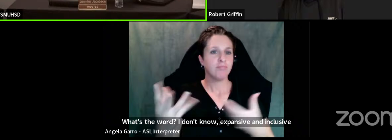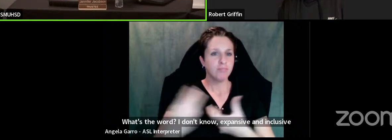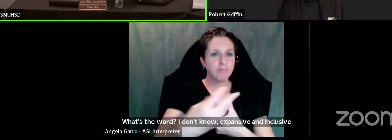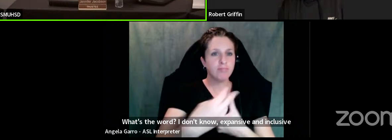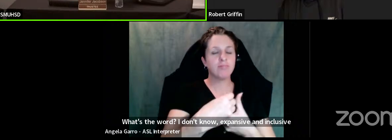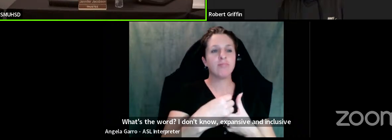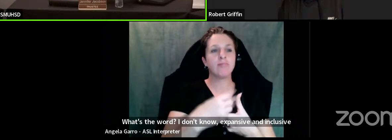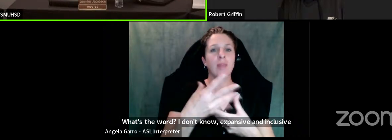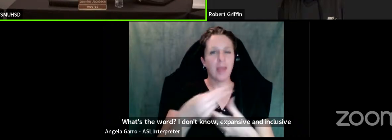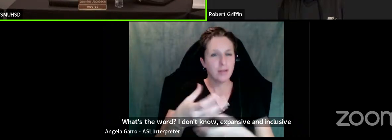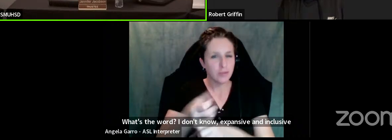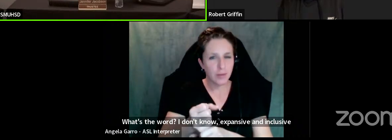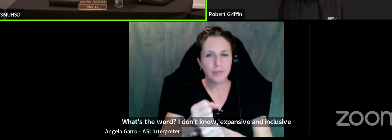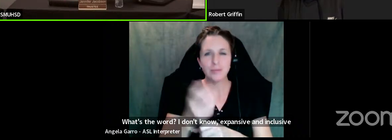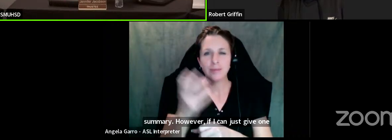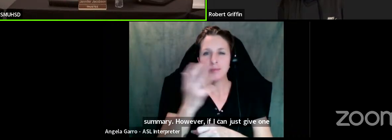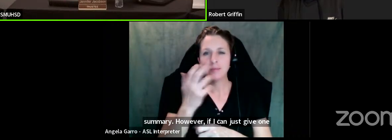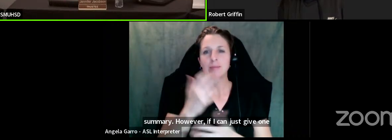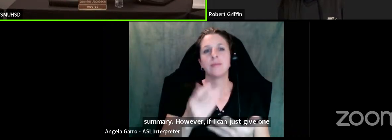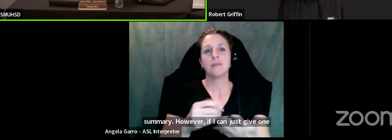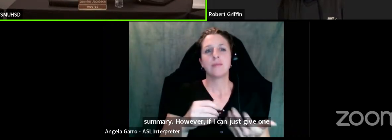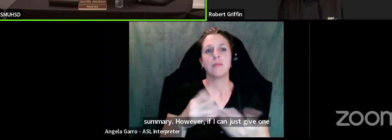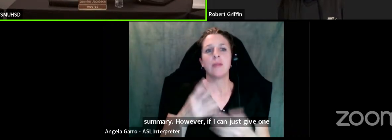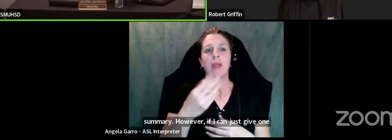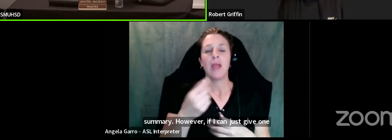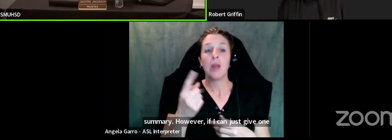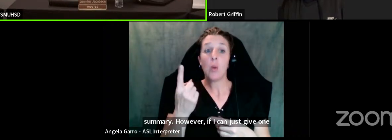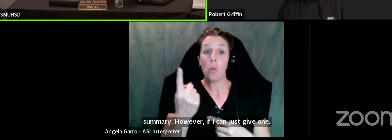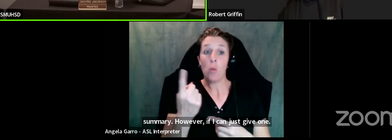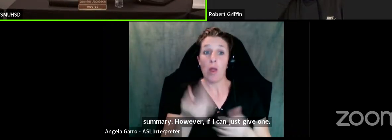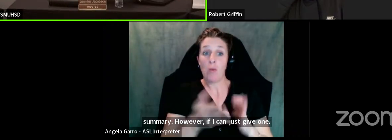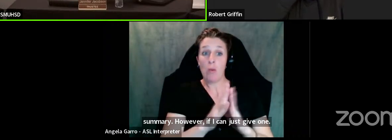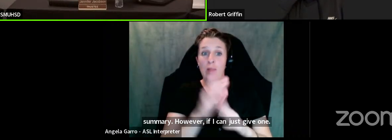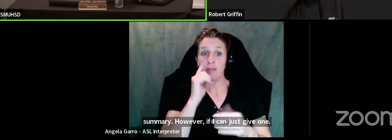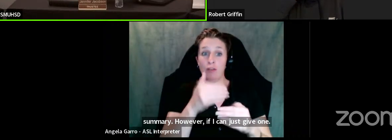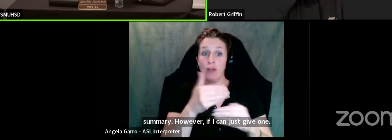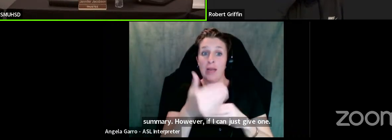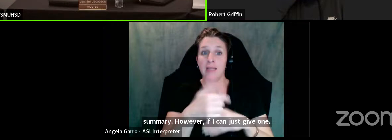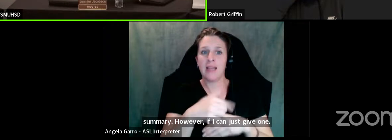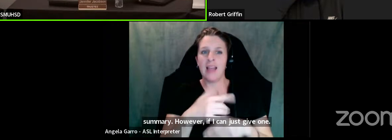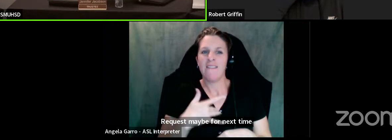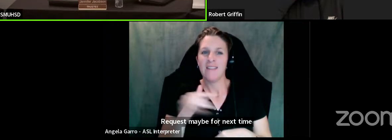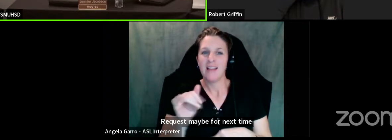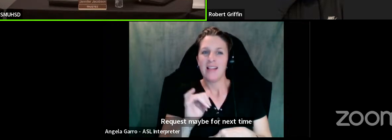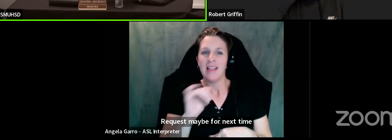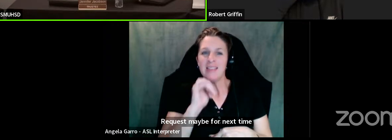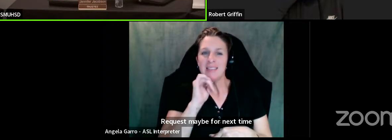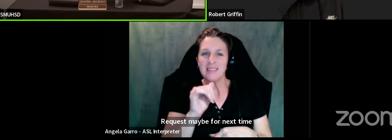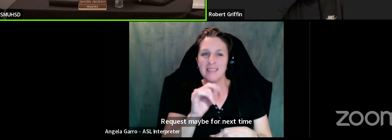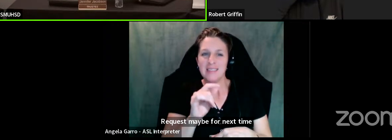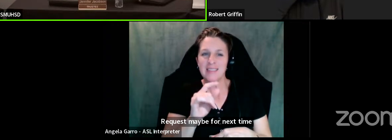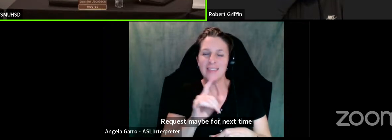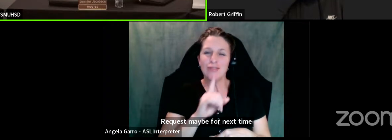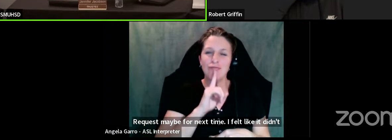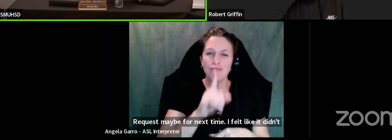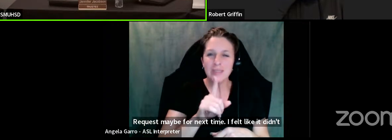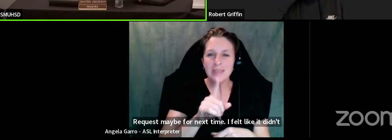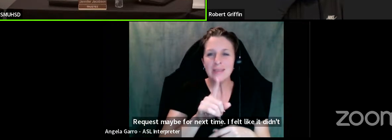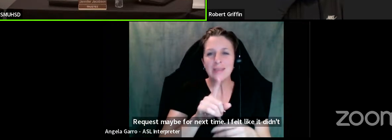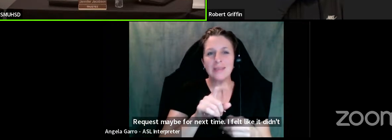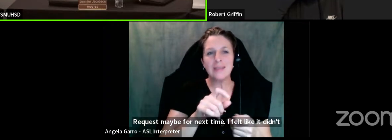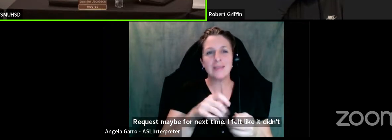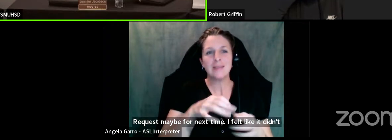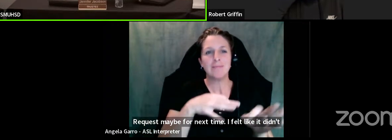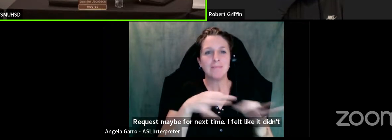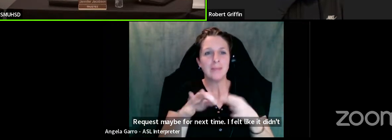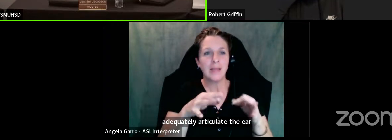one request maybe for next time, I felt like it didn't adequately articulate the